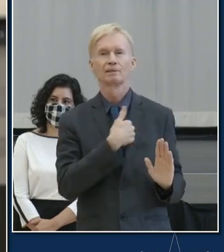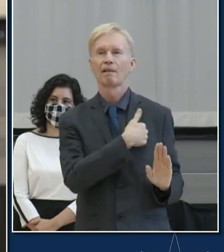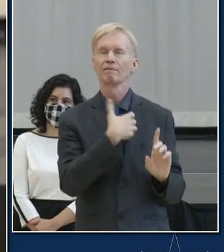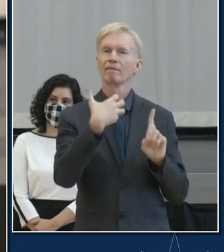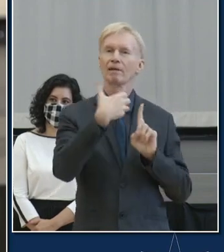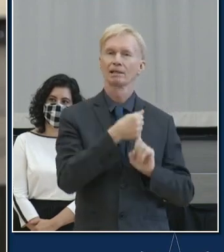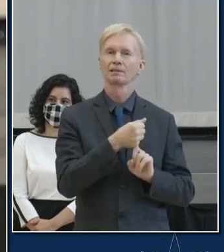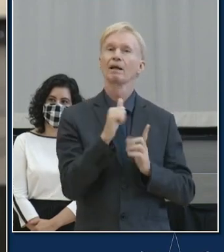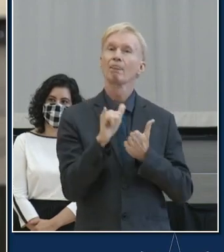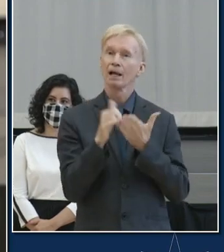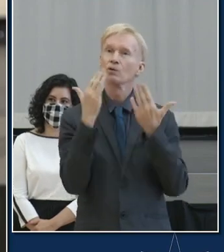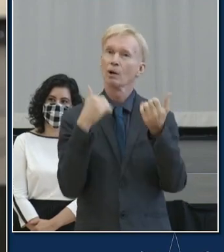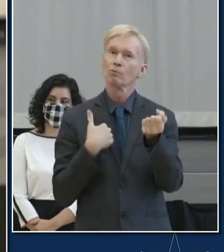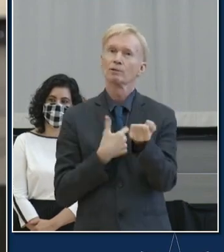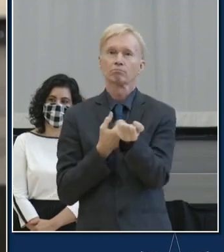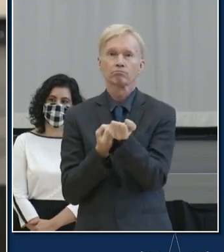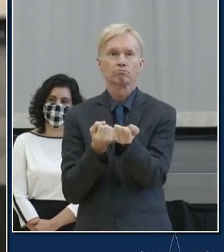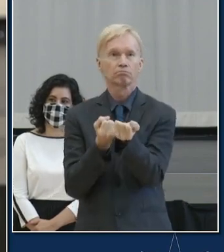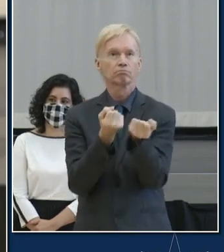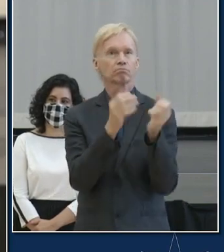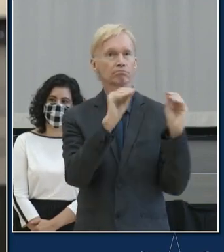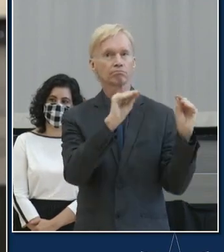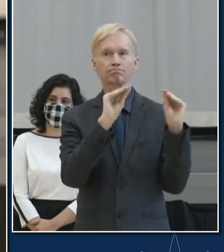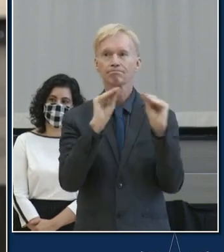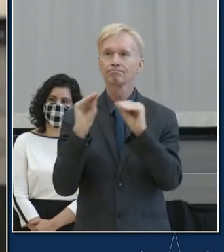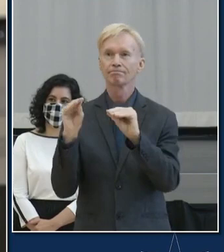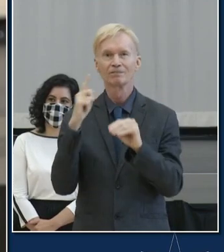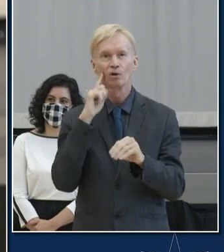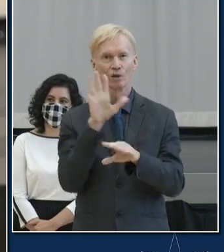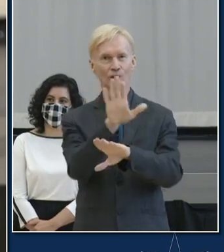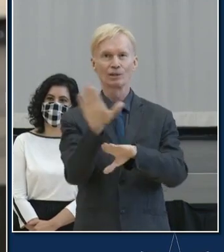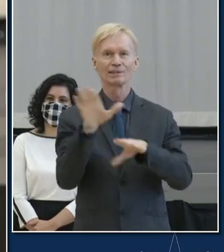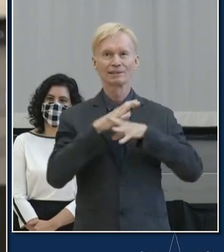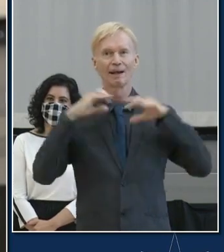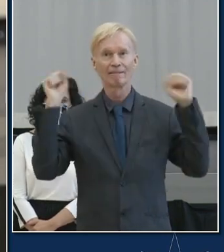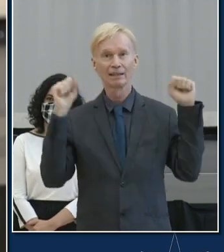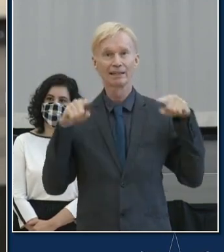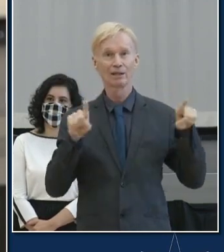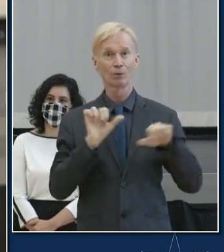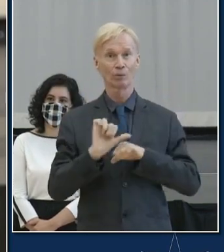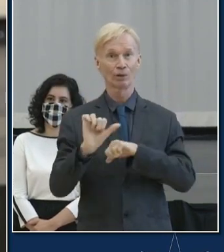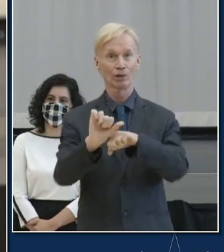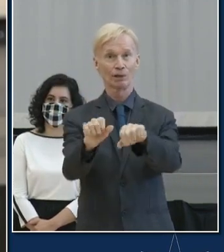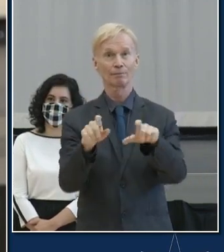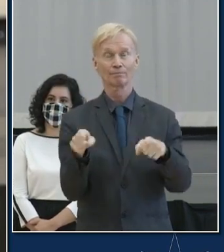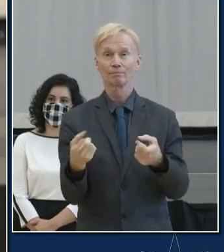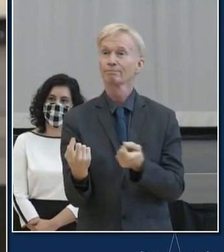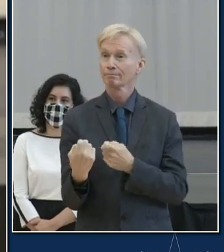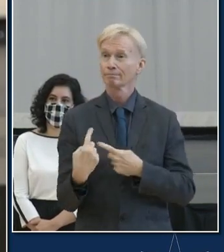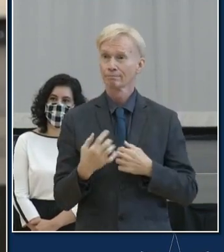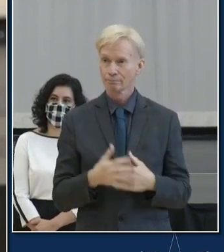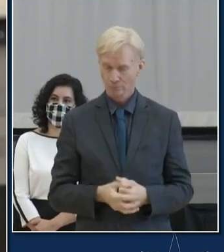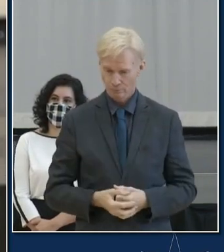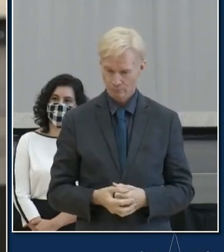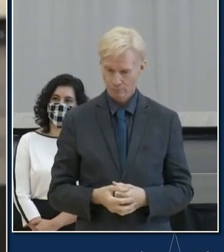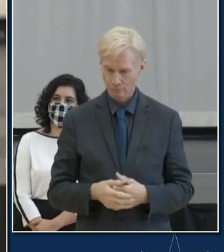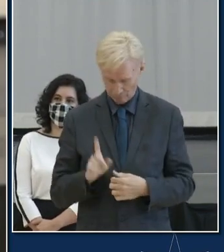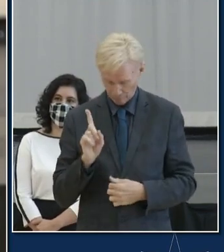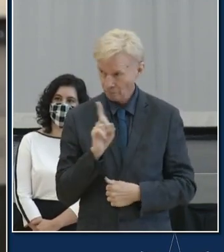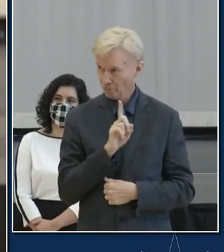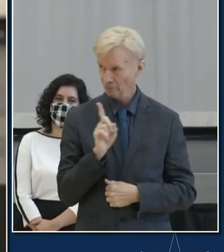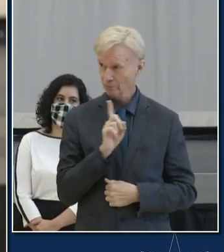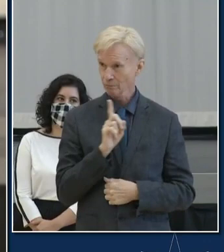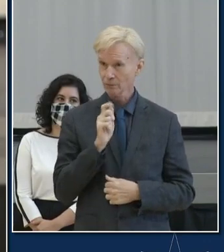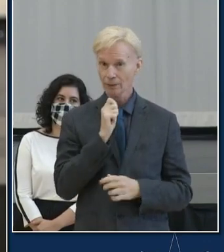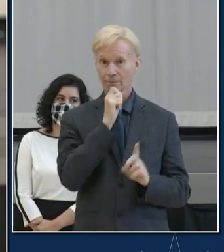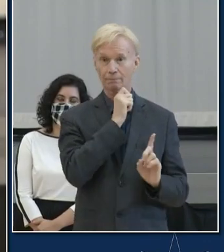is why we're pushing this. It's about safety in the workplace. Yes. Can we give